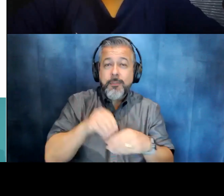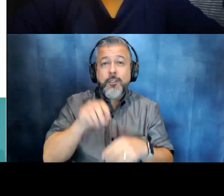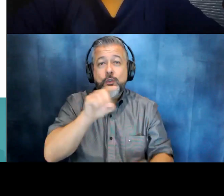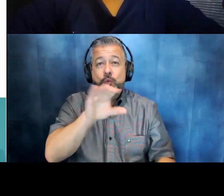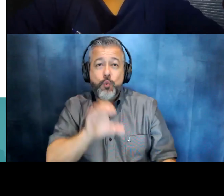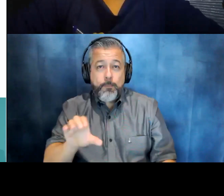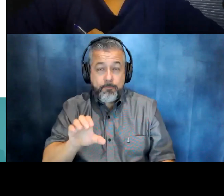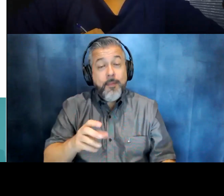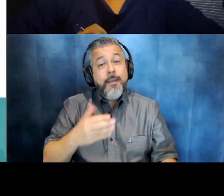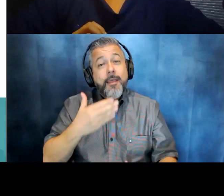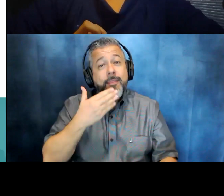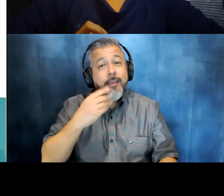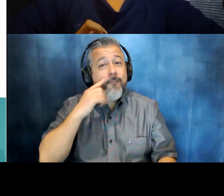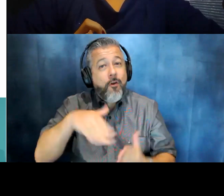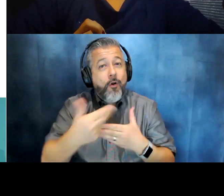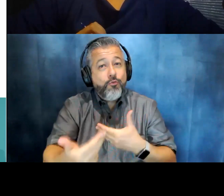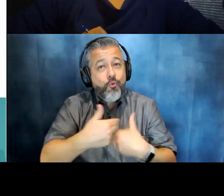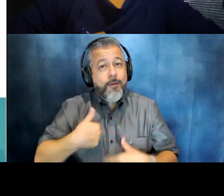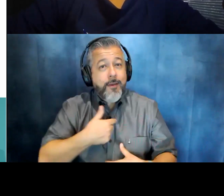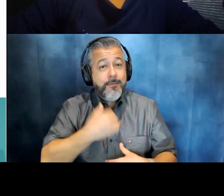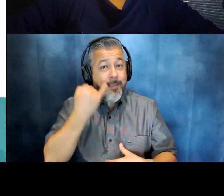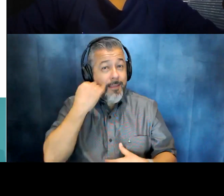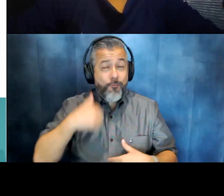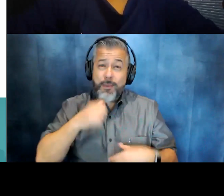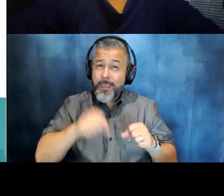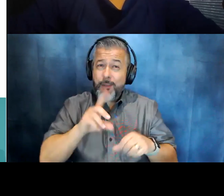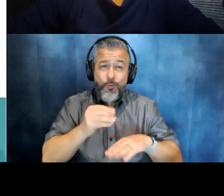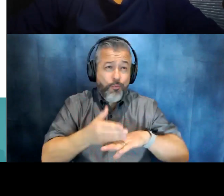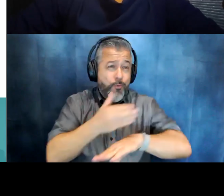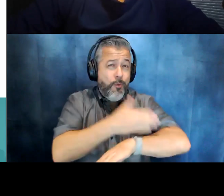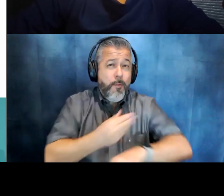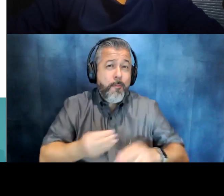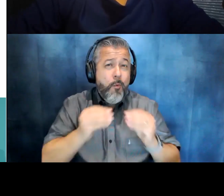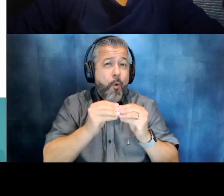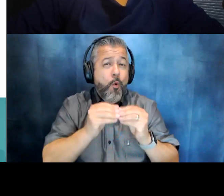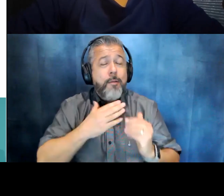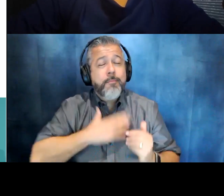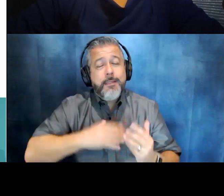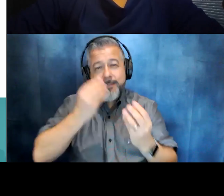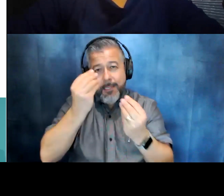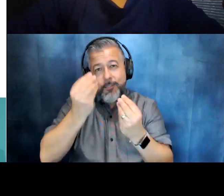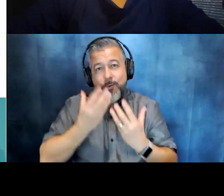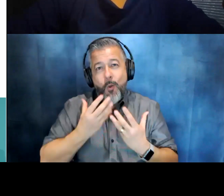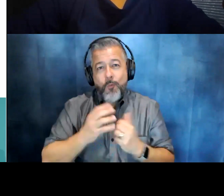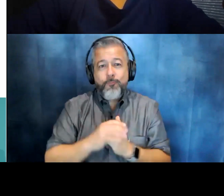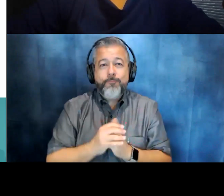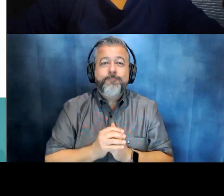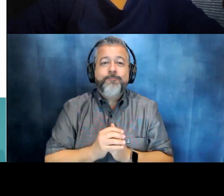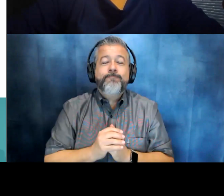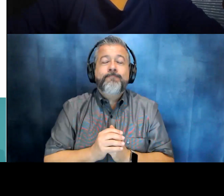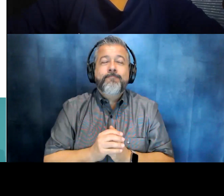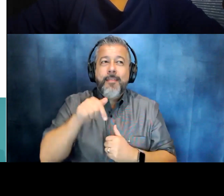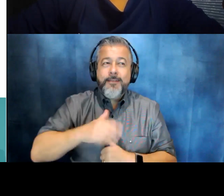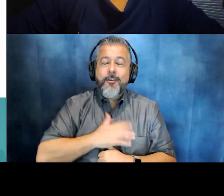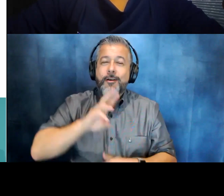to us. And if there's more we can do to make it accessible, please let us know. As I said, this is our sixth session of